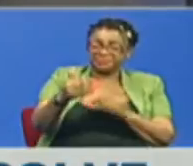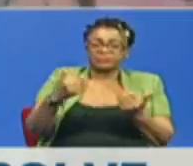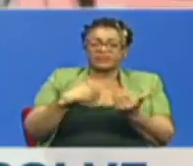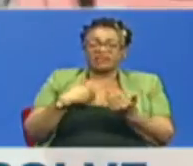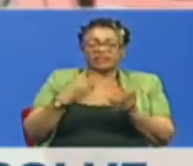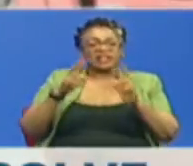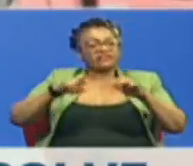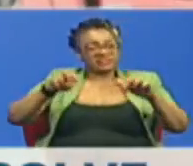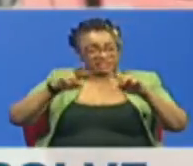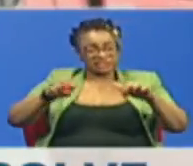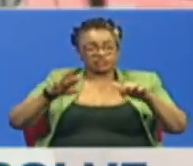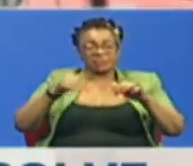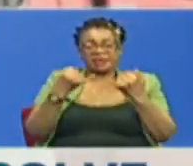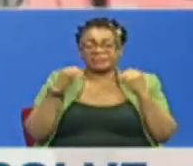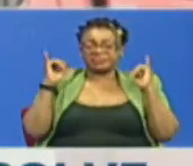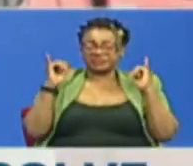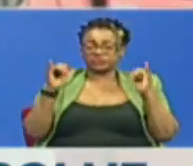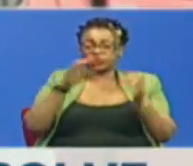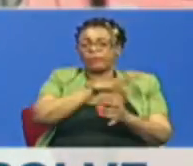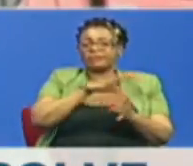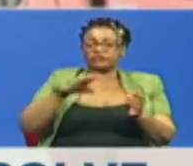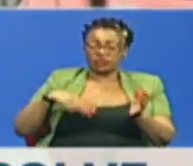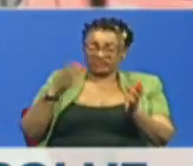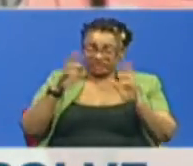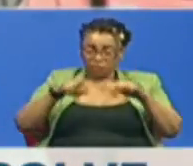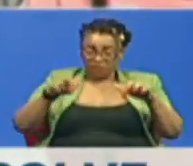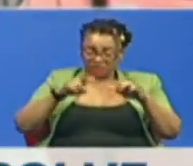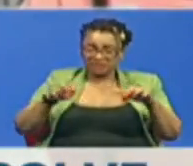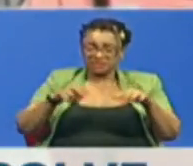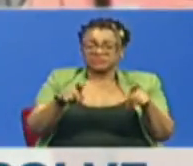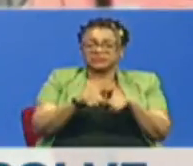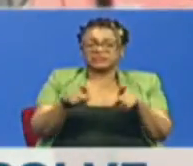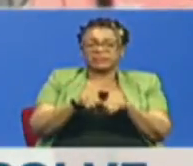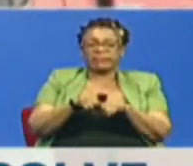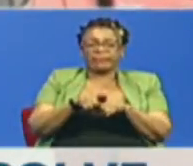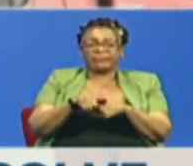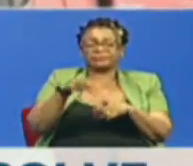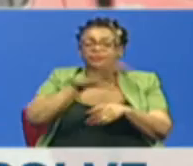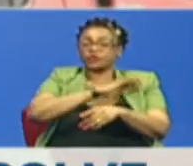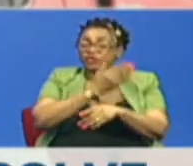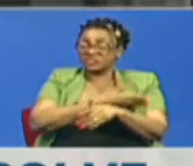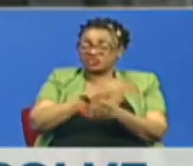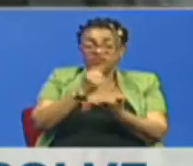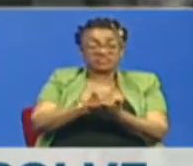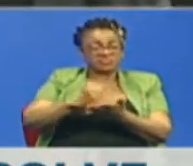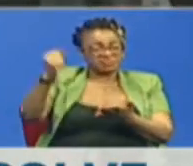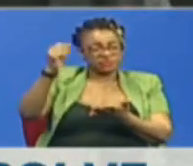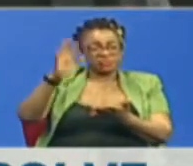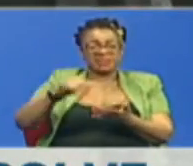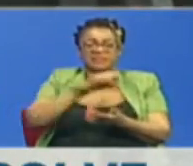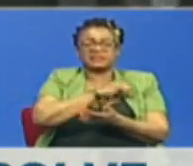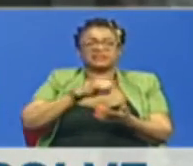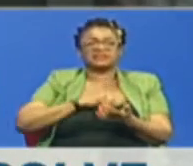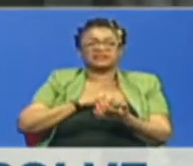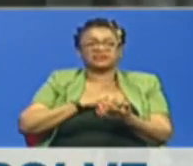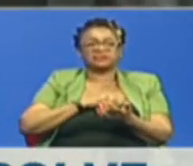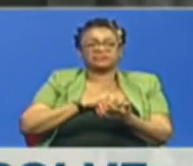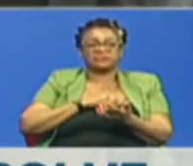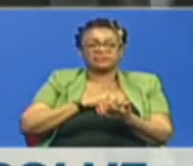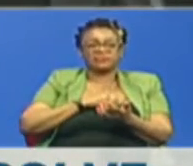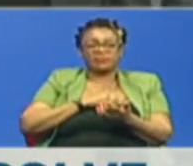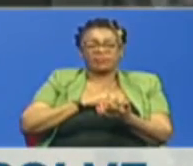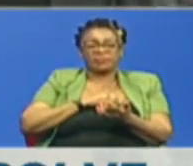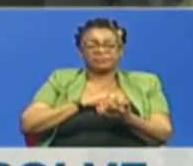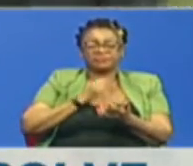investigation by an independent commission of inquiry and an authorization of suspension by the Senate.